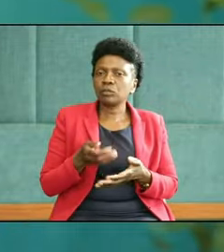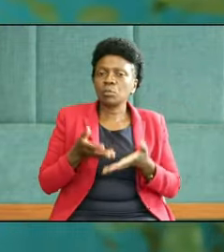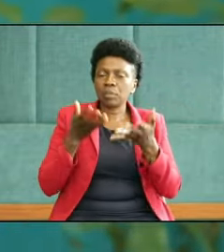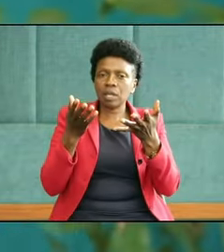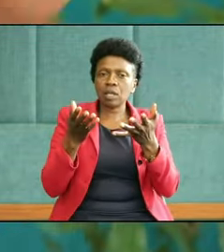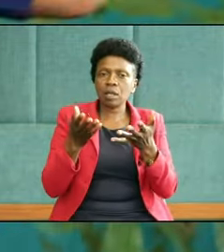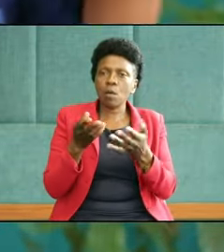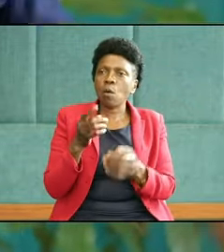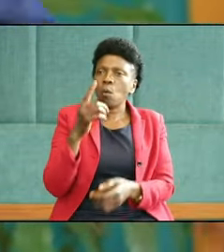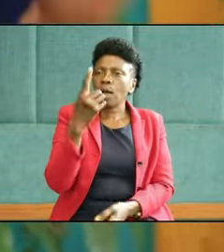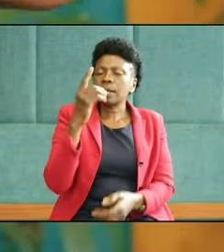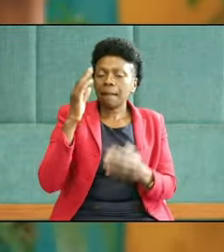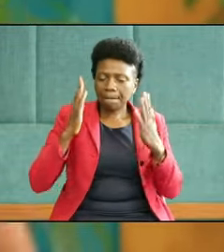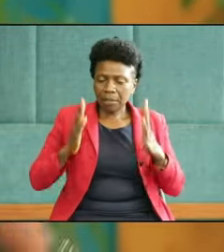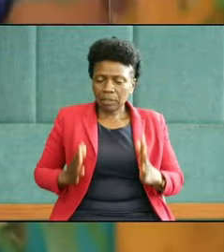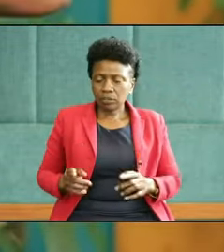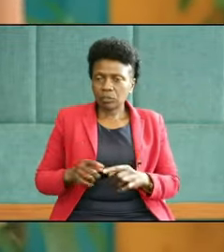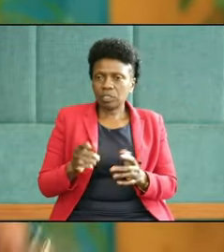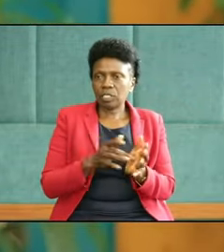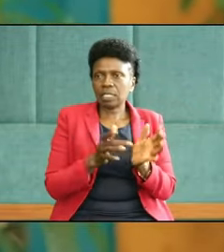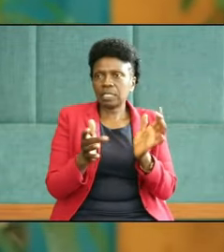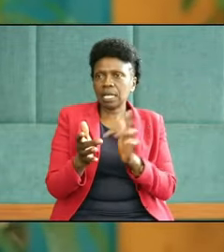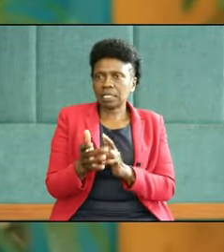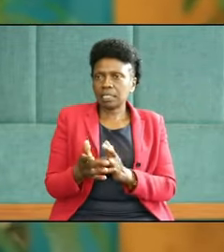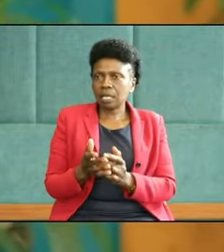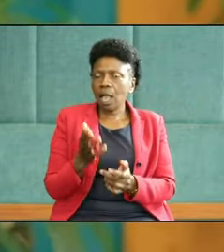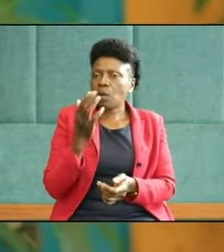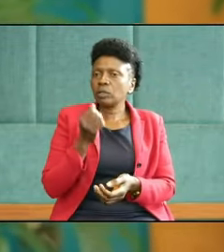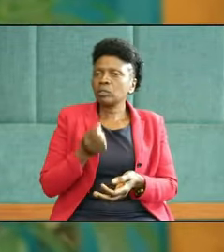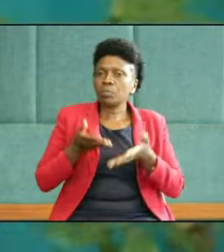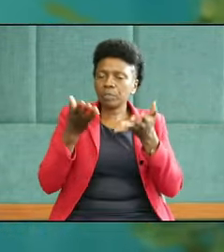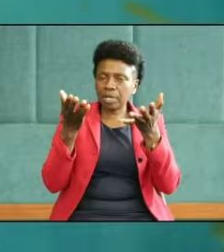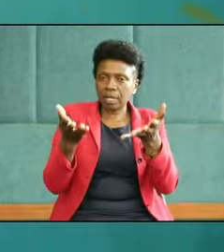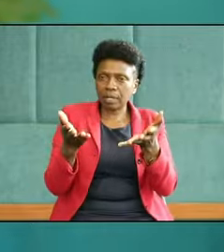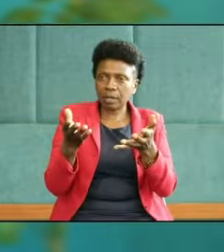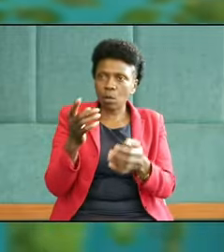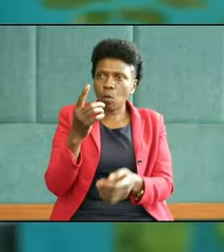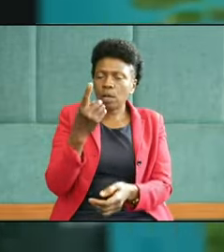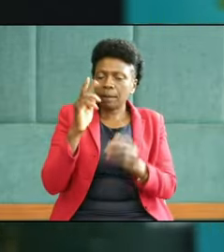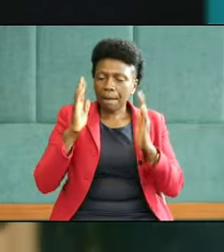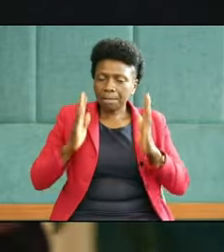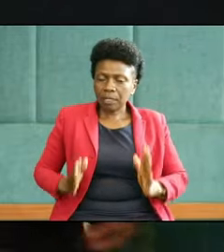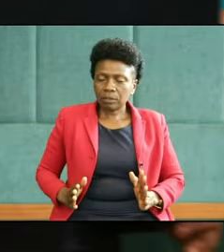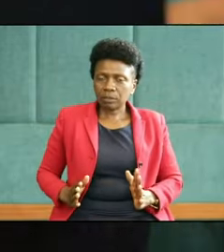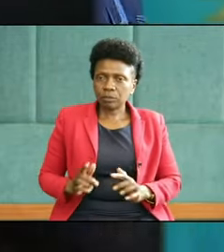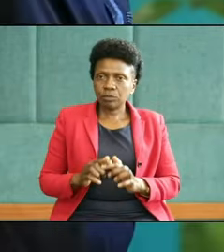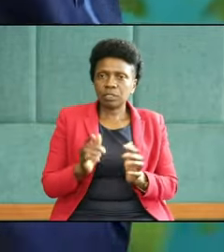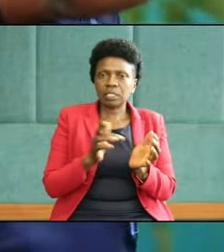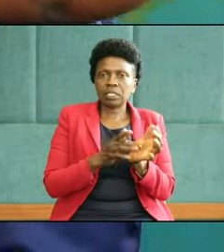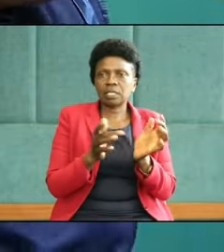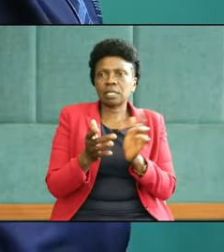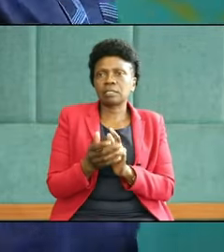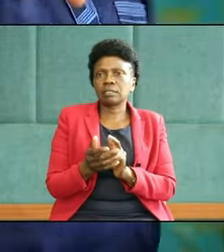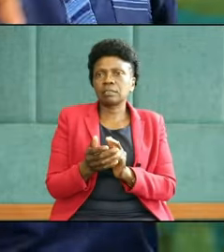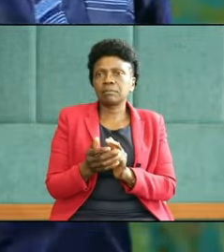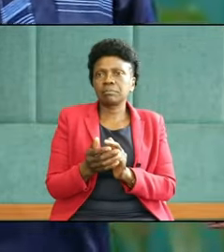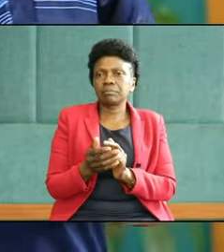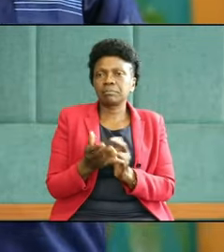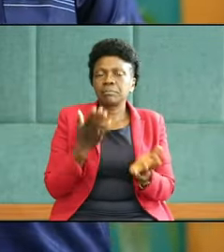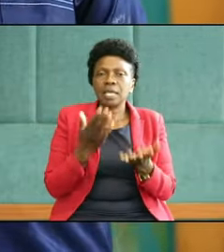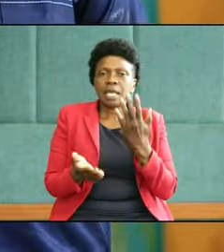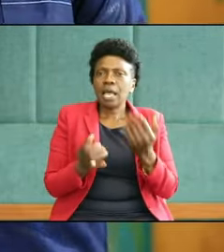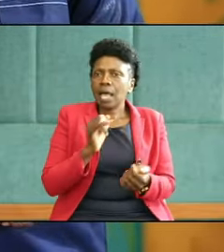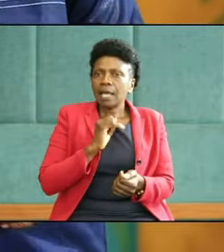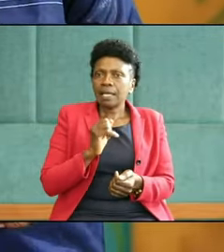to Jesus. I want to bring him. I want to bring him. I want to bring him. Can I see your hand if you want us to do this together? Those in the hotel I'm